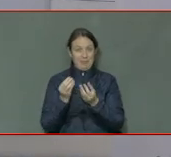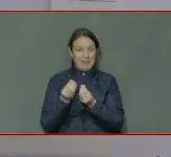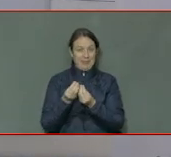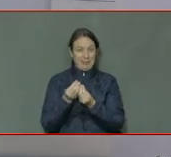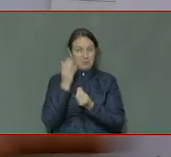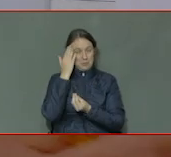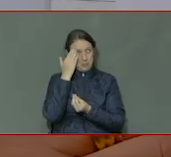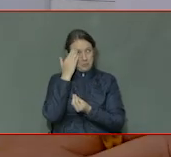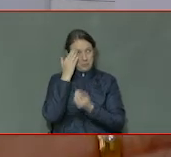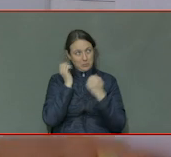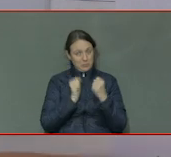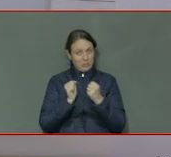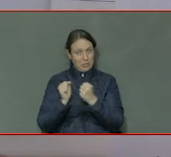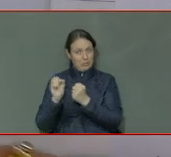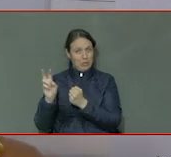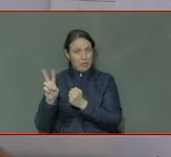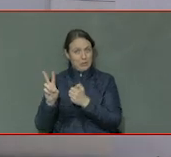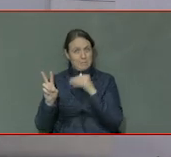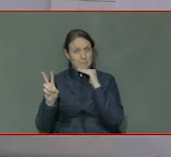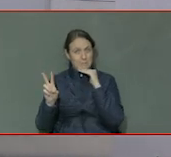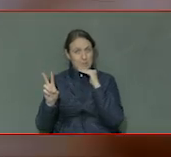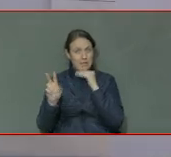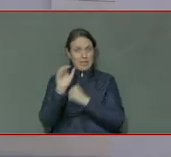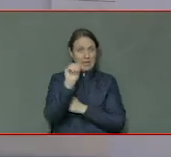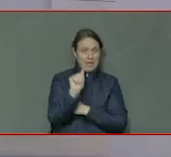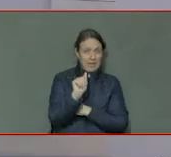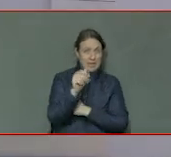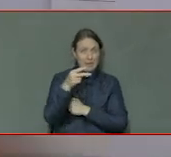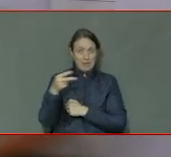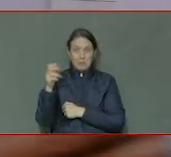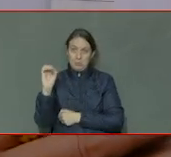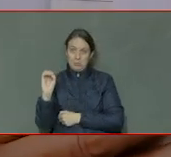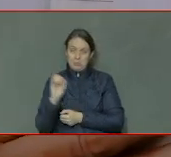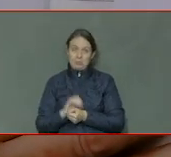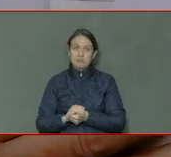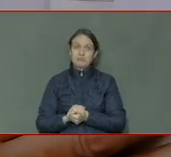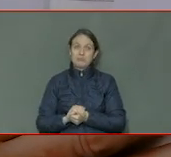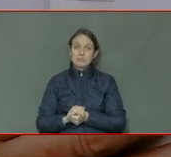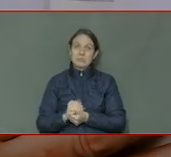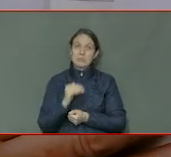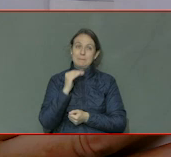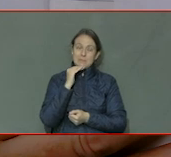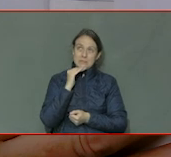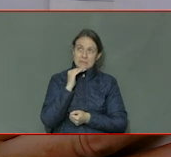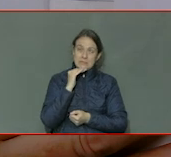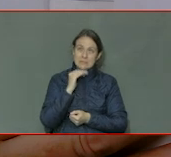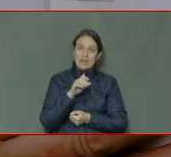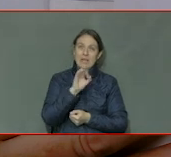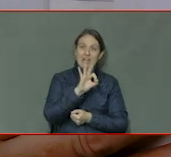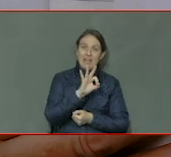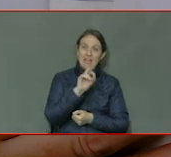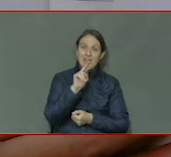Constant velocity means that A equals 0. It means that F